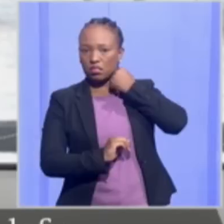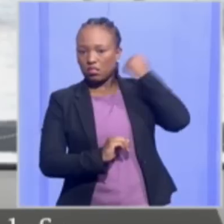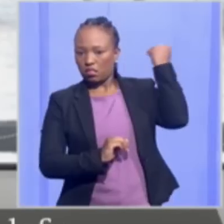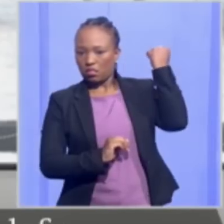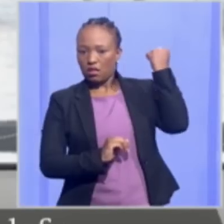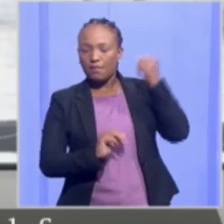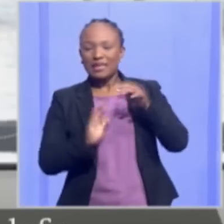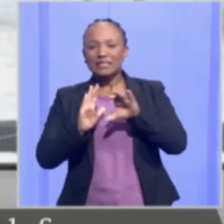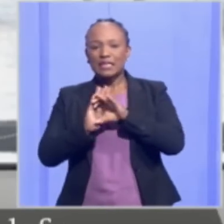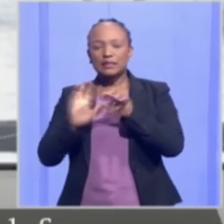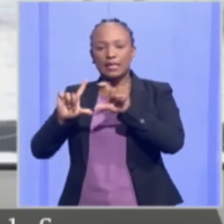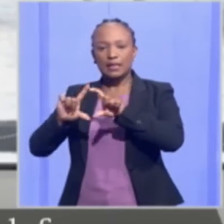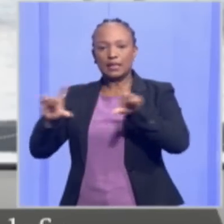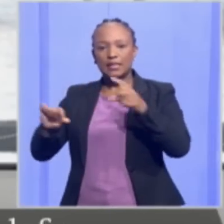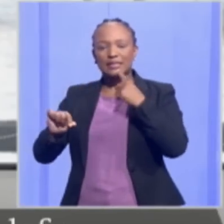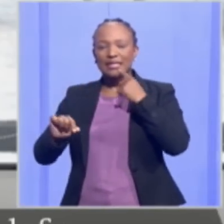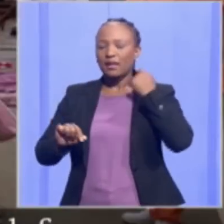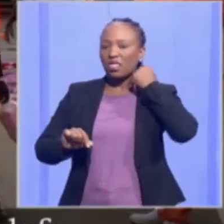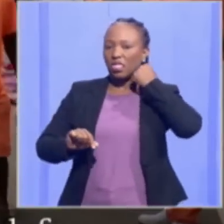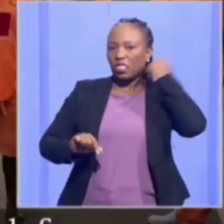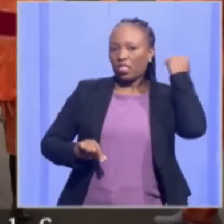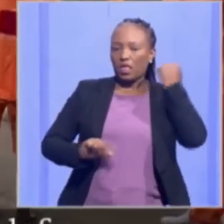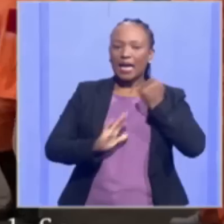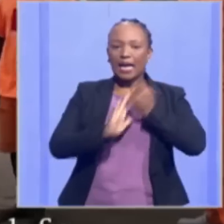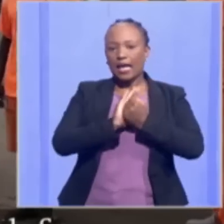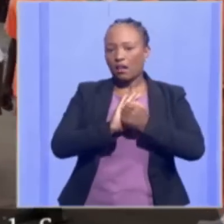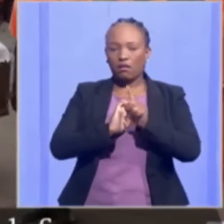not carry out the death sentence.